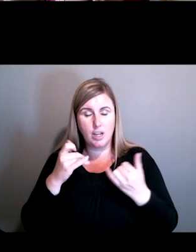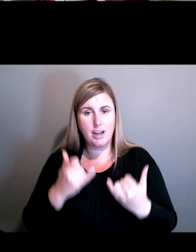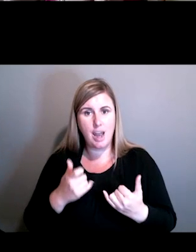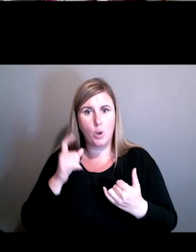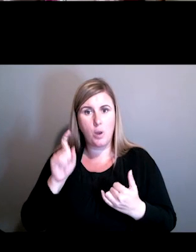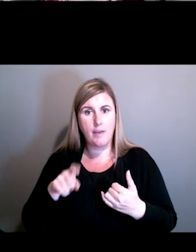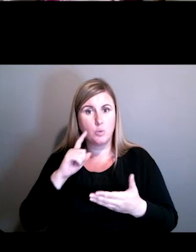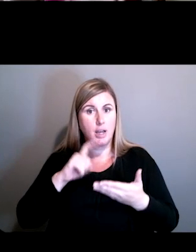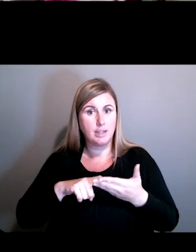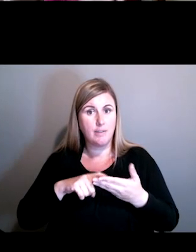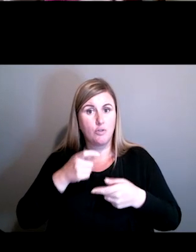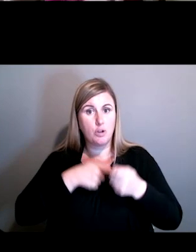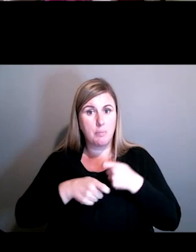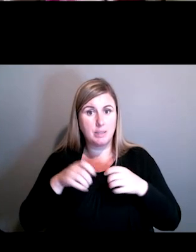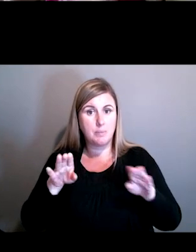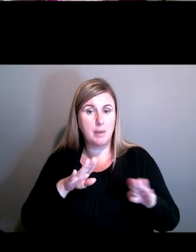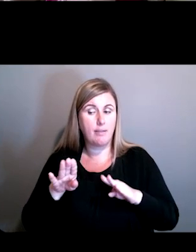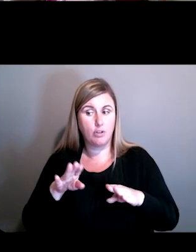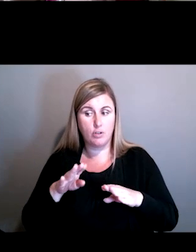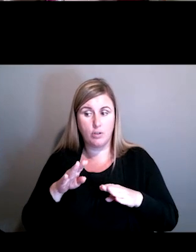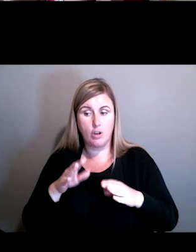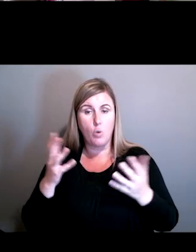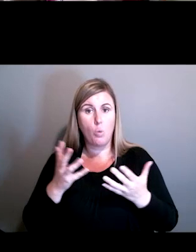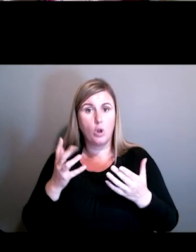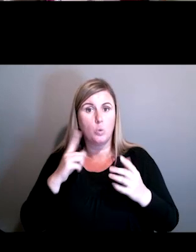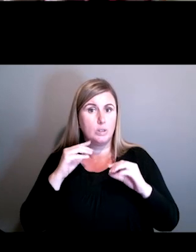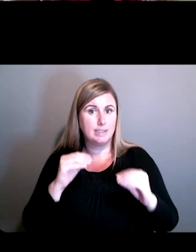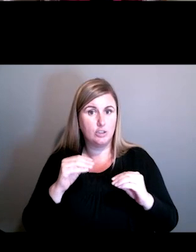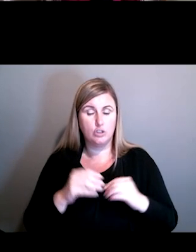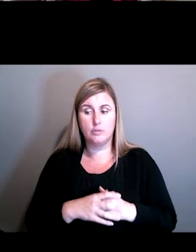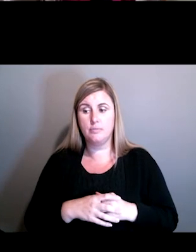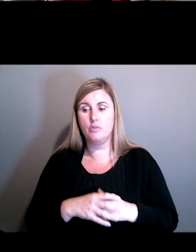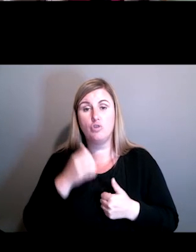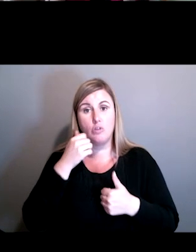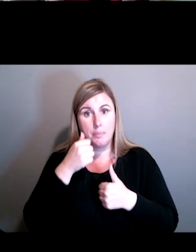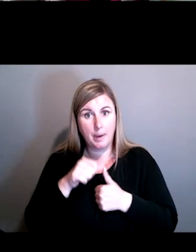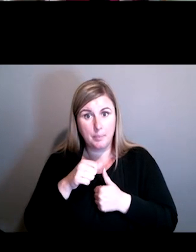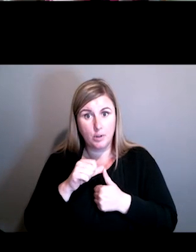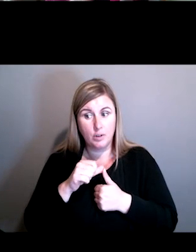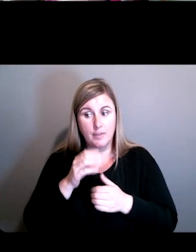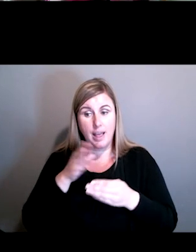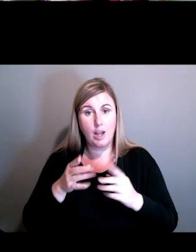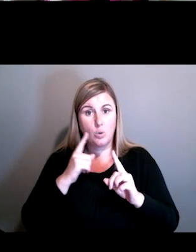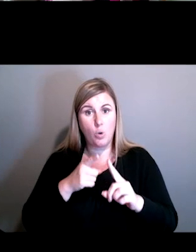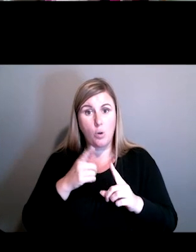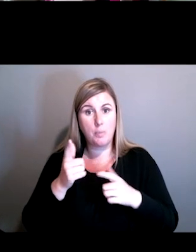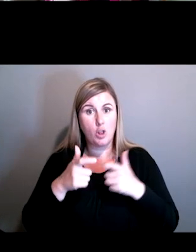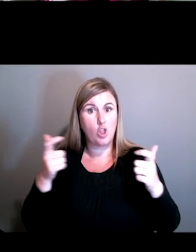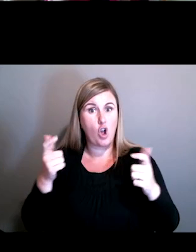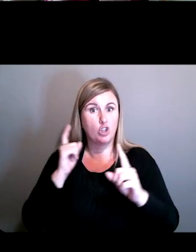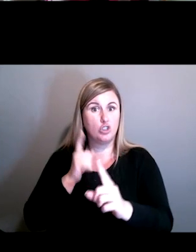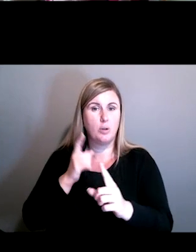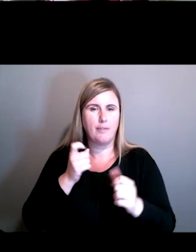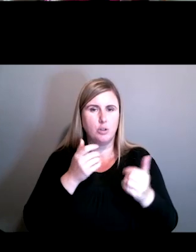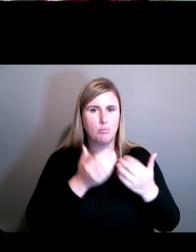behavior and what you're going to teach. Just remember that the end goal may be large, so you may have to break it up in small, manageable chunks that